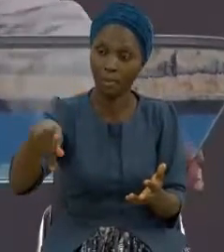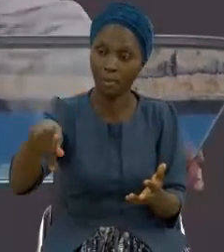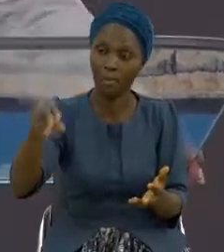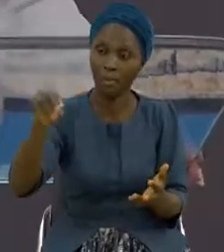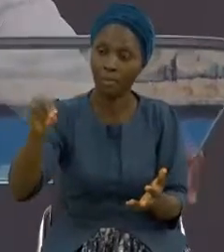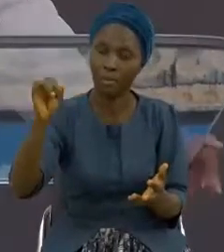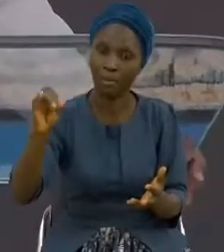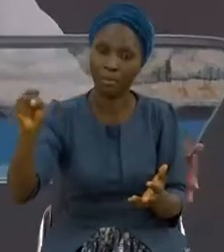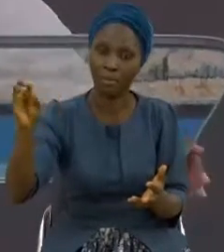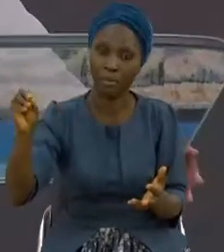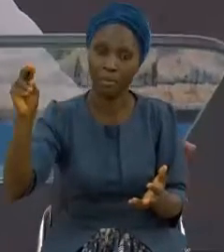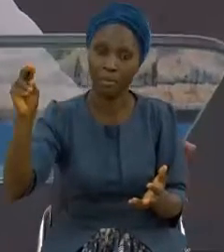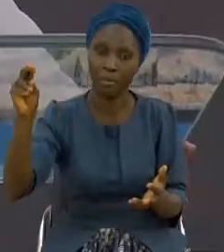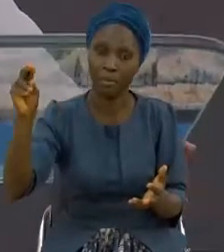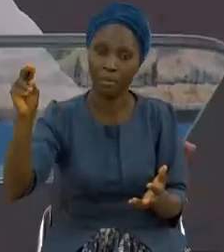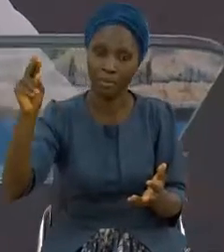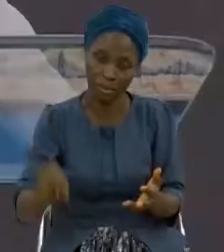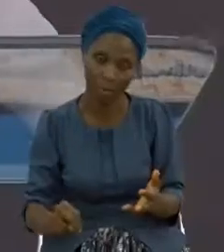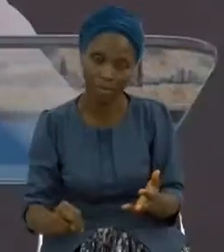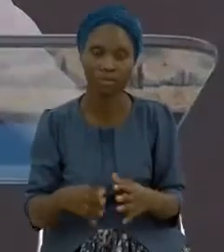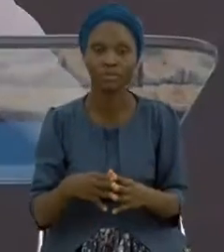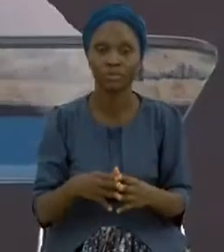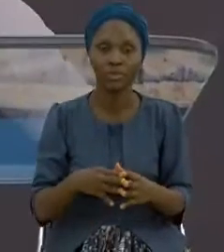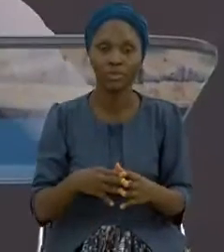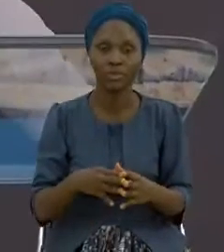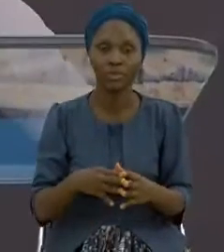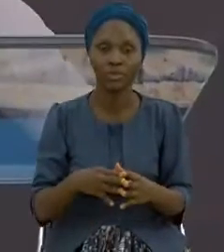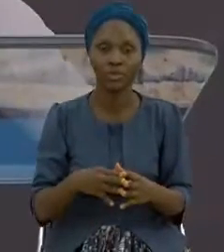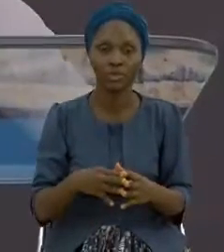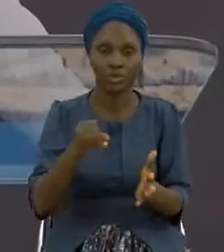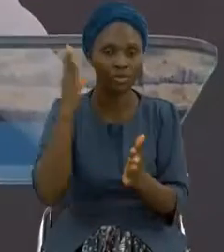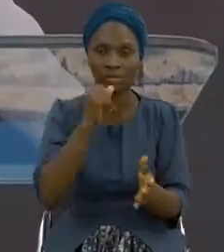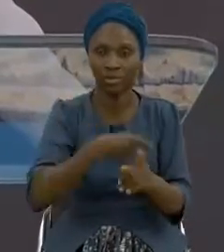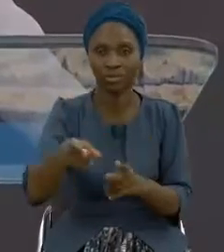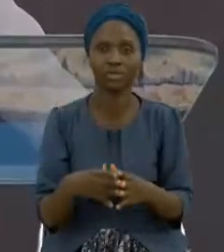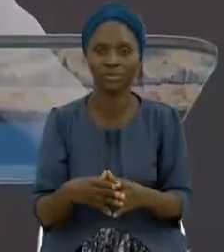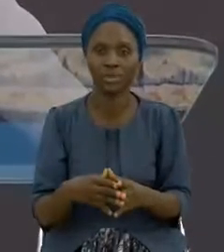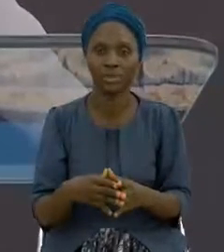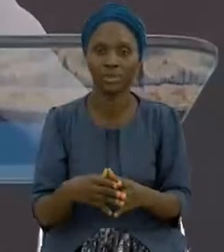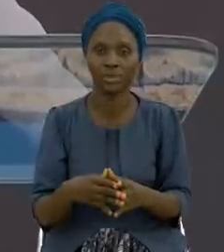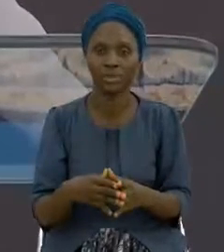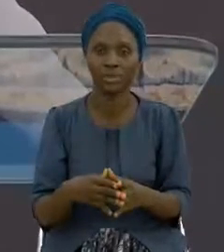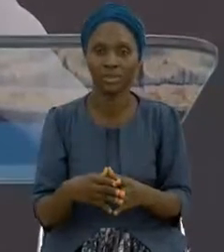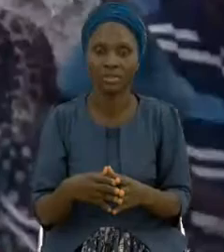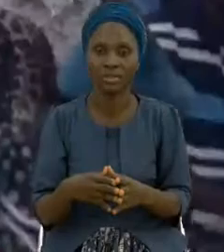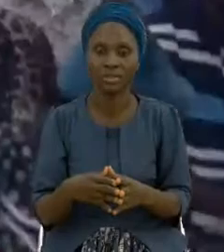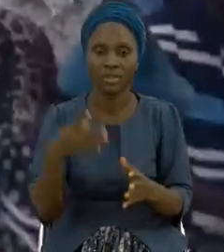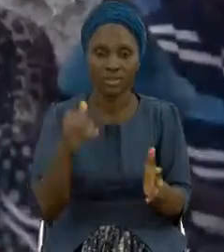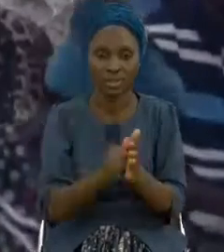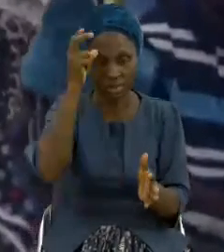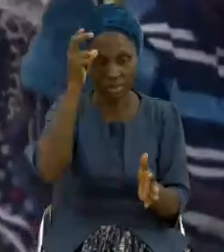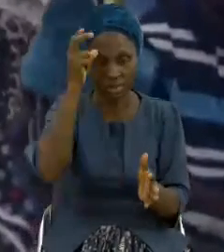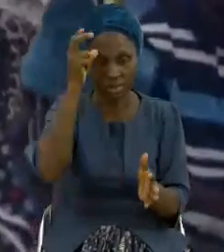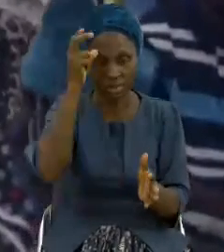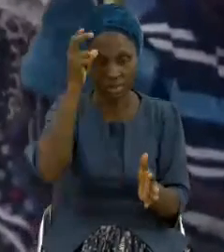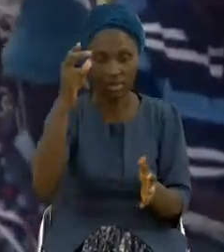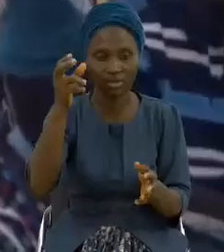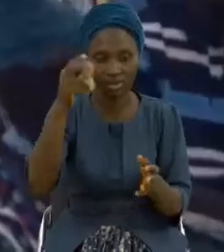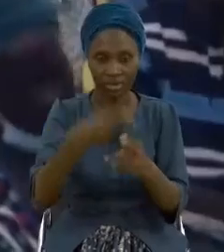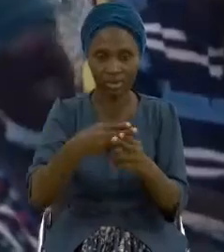run away, or if the snake is stubborn, the snake will die right there. And if they drink